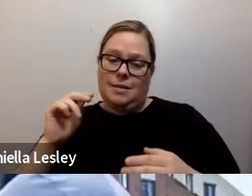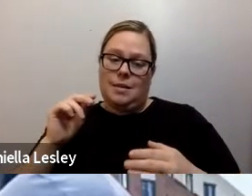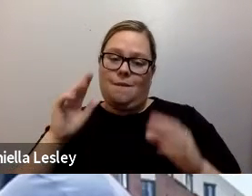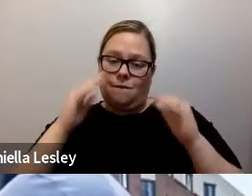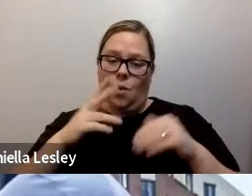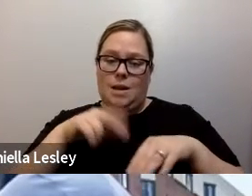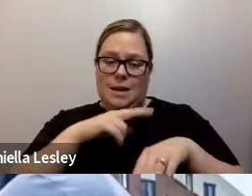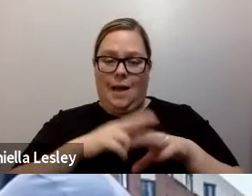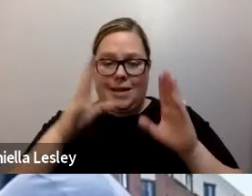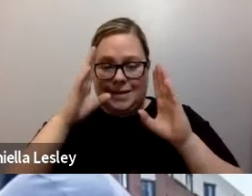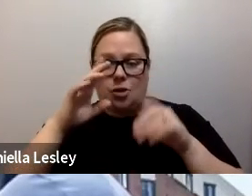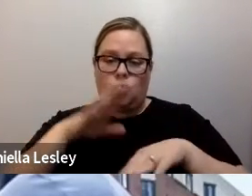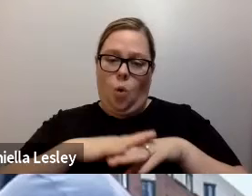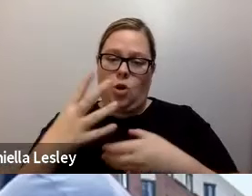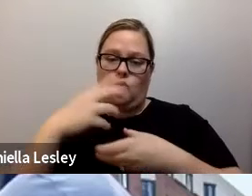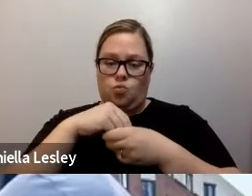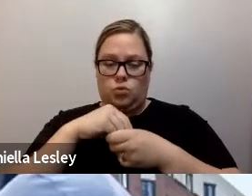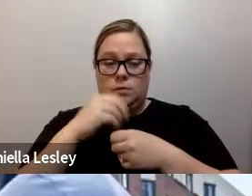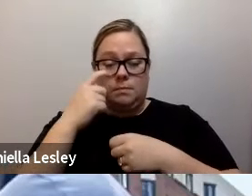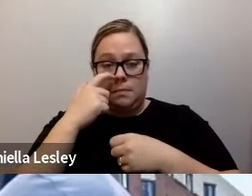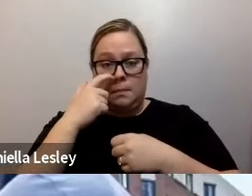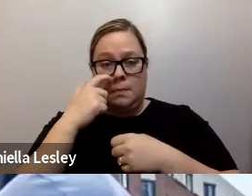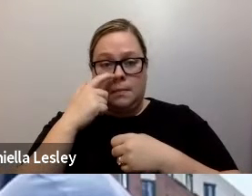inclusion. Next slide.